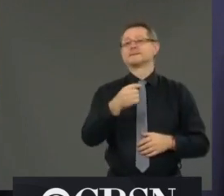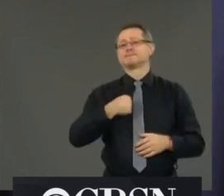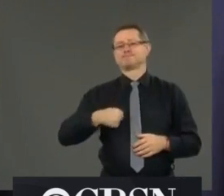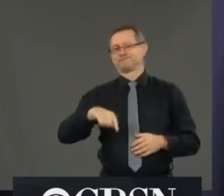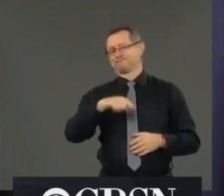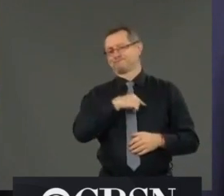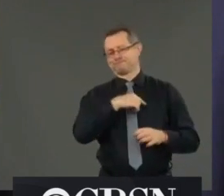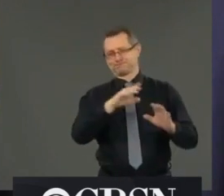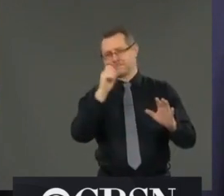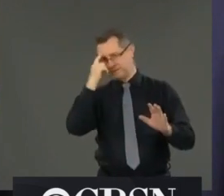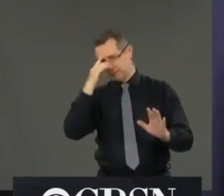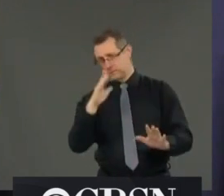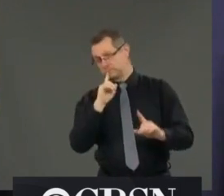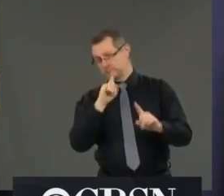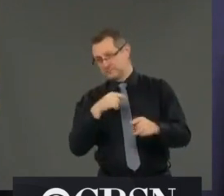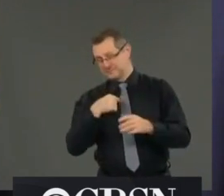election.